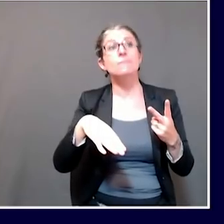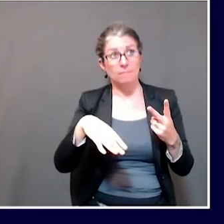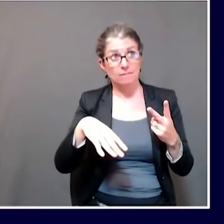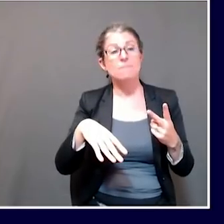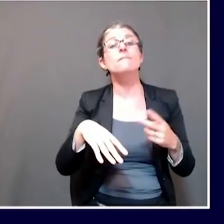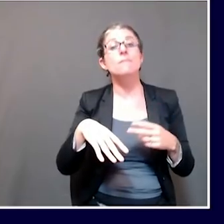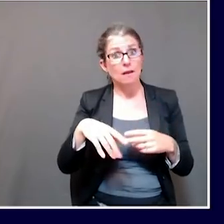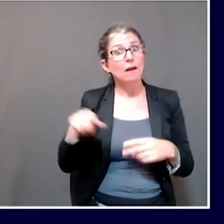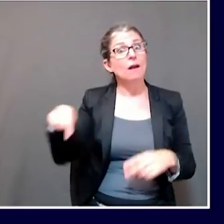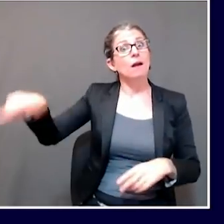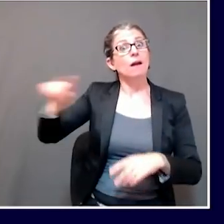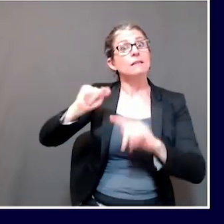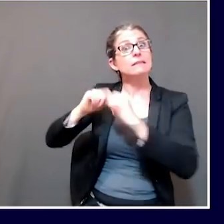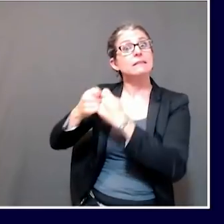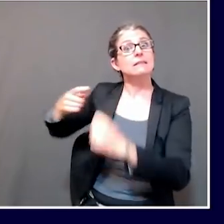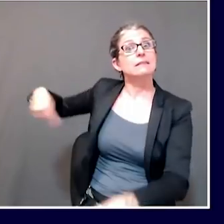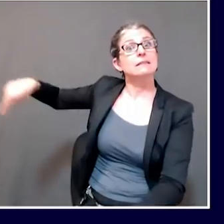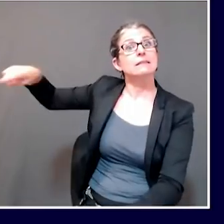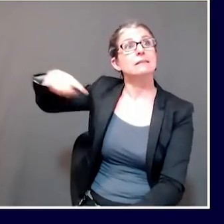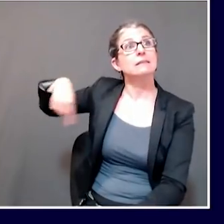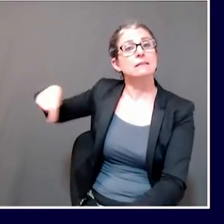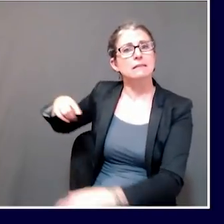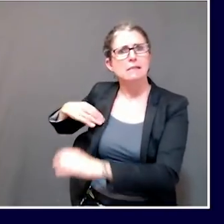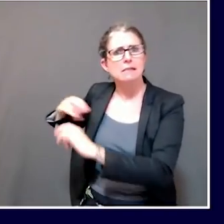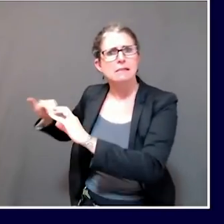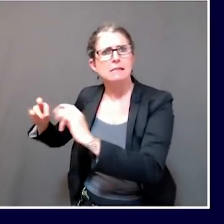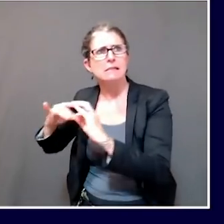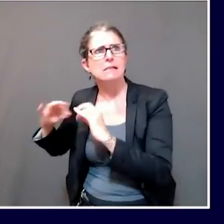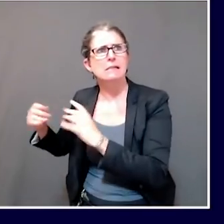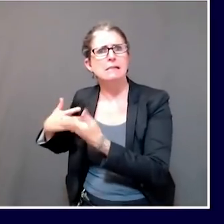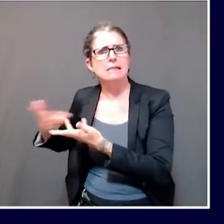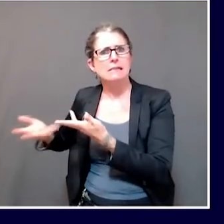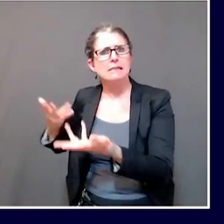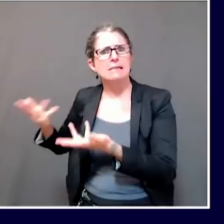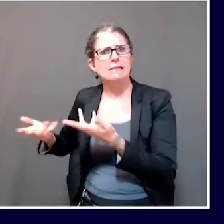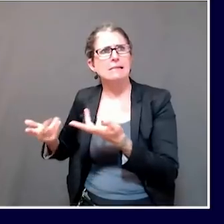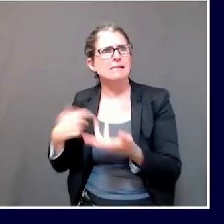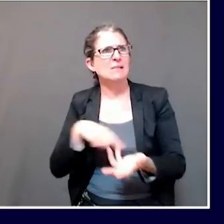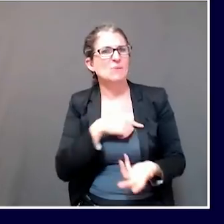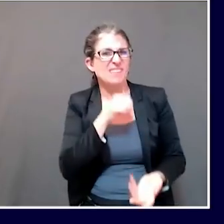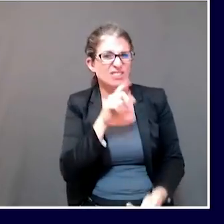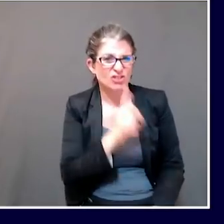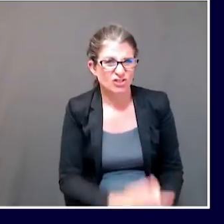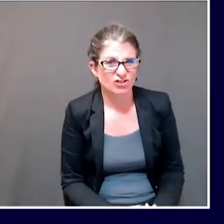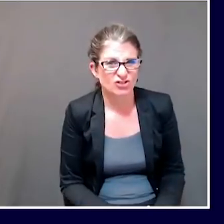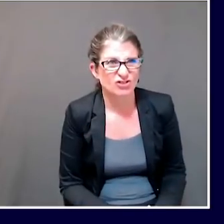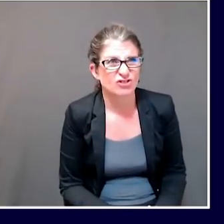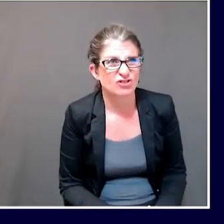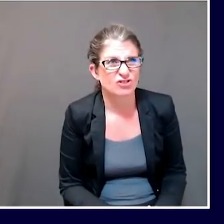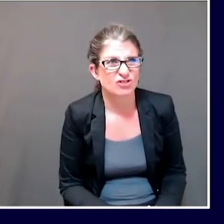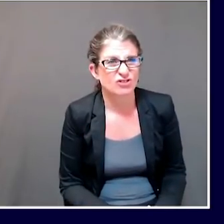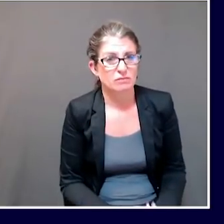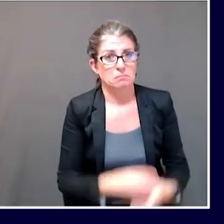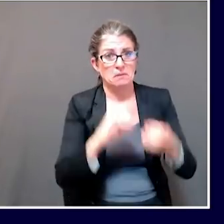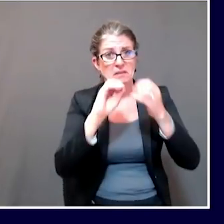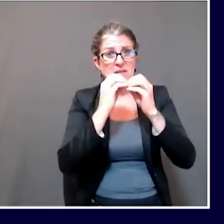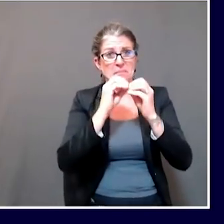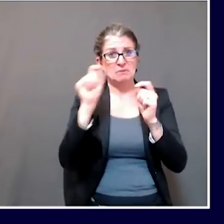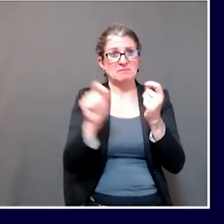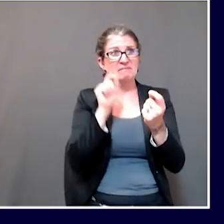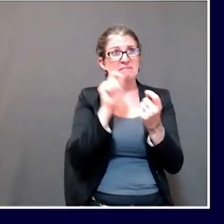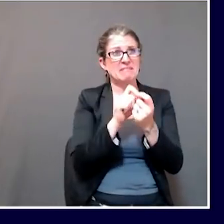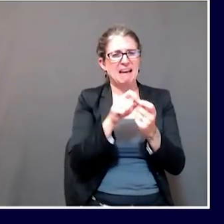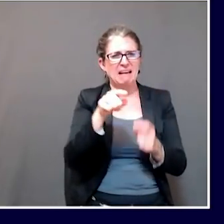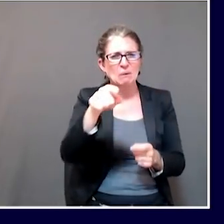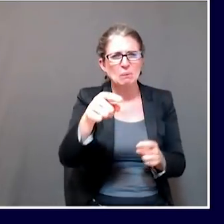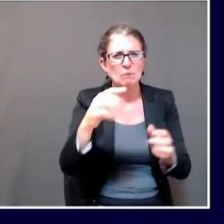The bottom line answer, Joe, is that I'm not sure. As you correctly noted, that number is not just what